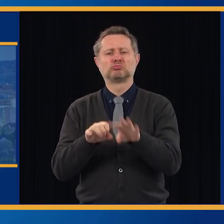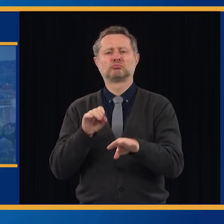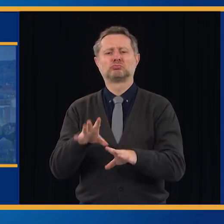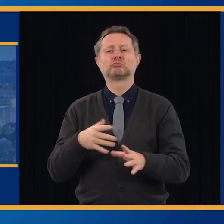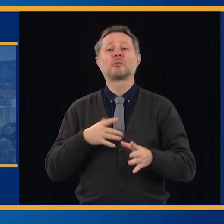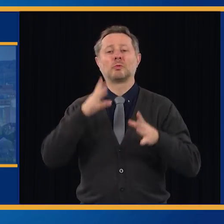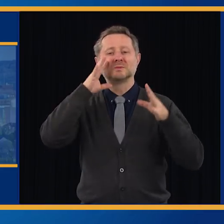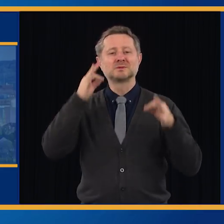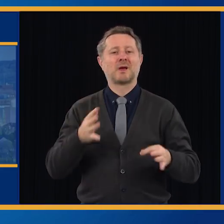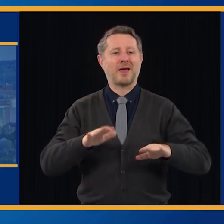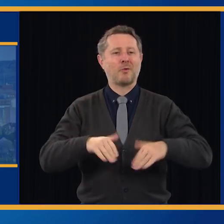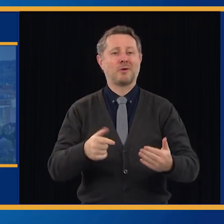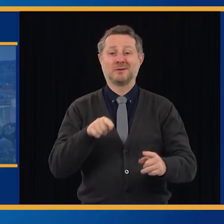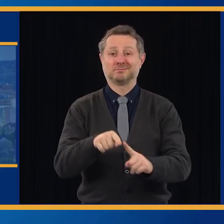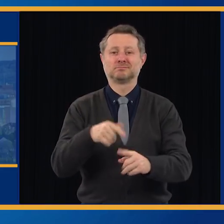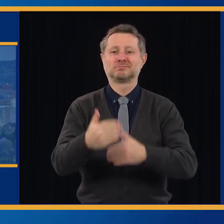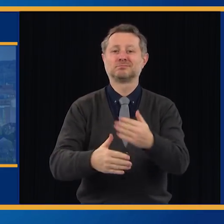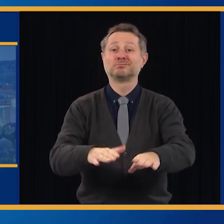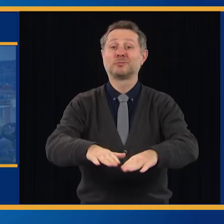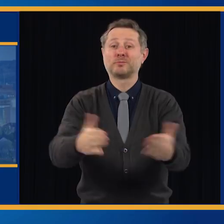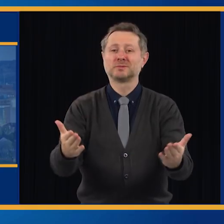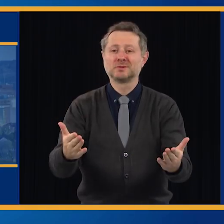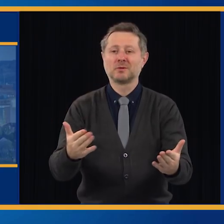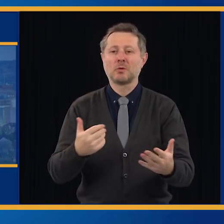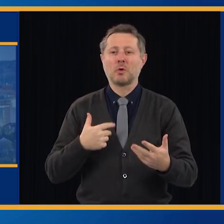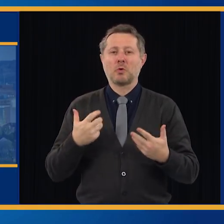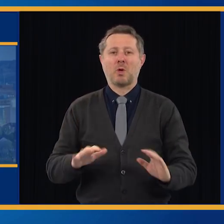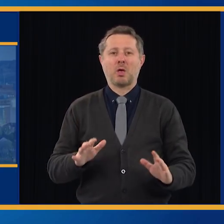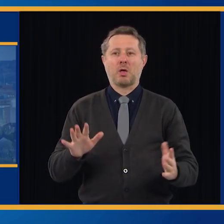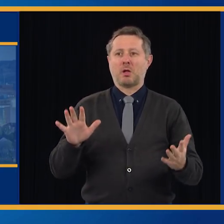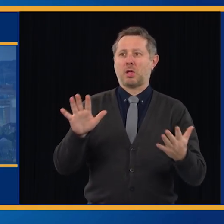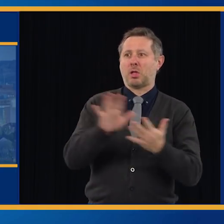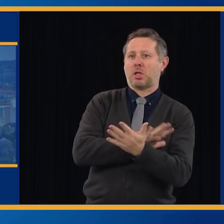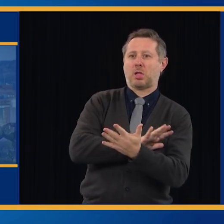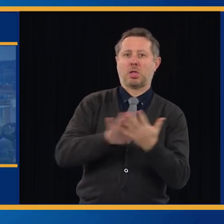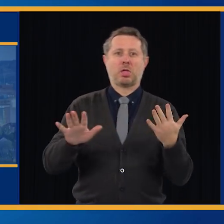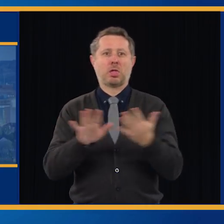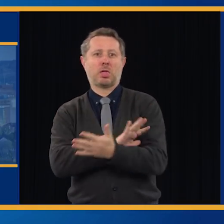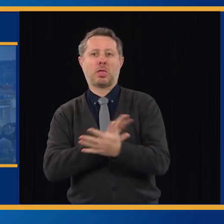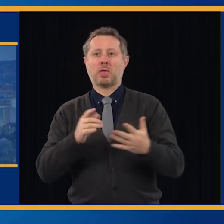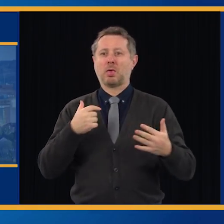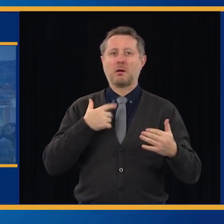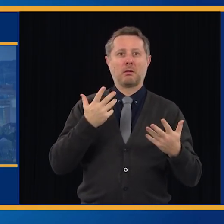let's demystify it a little bit, because in this environment it's becoming